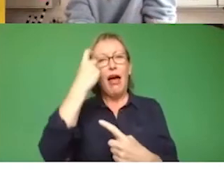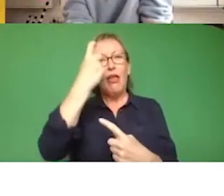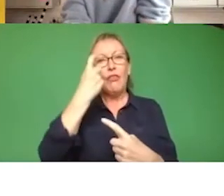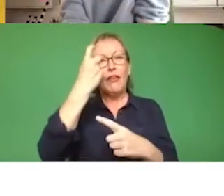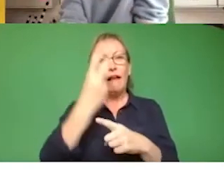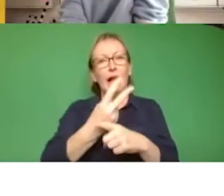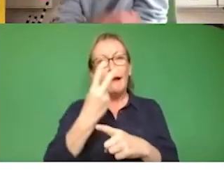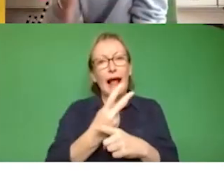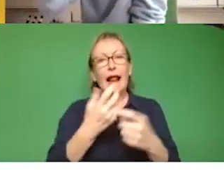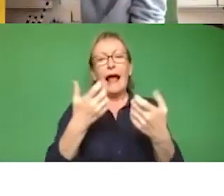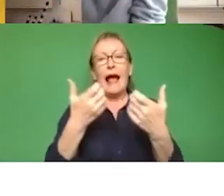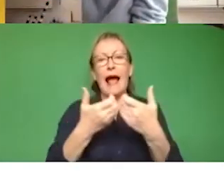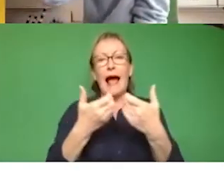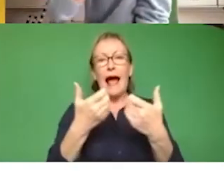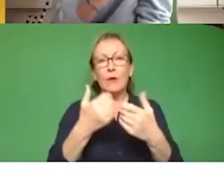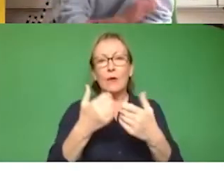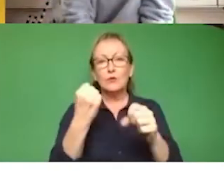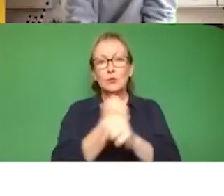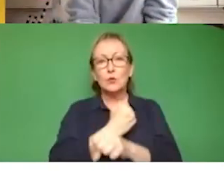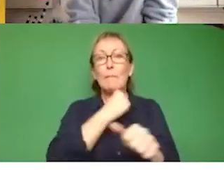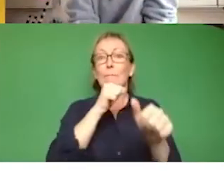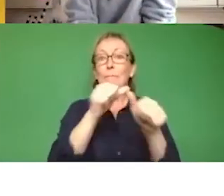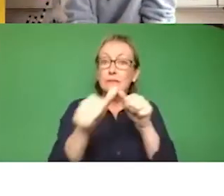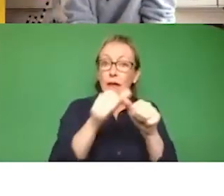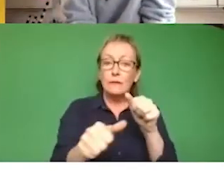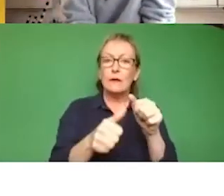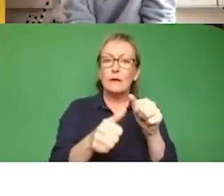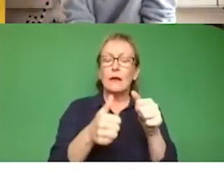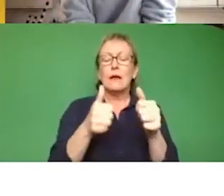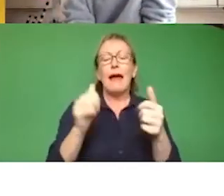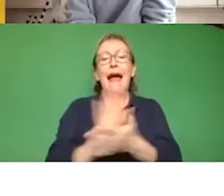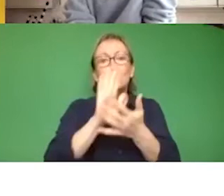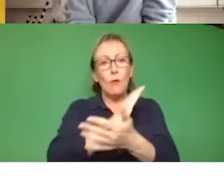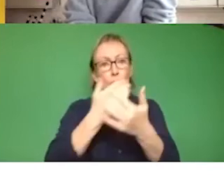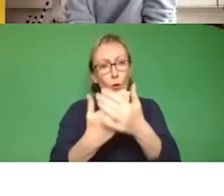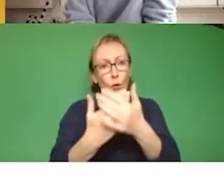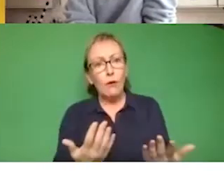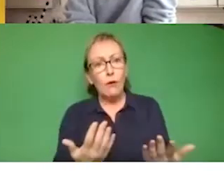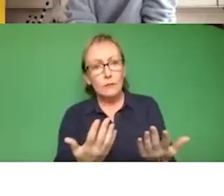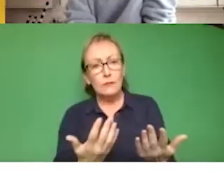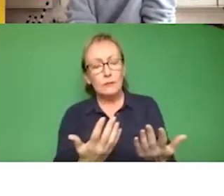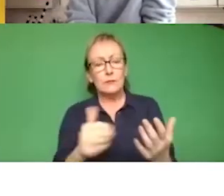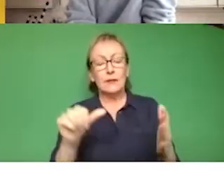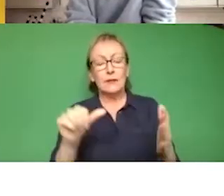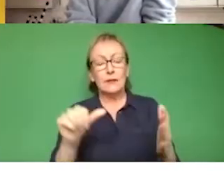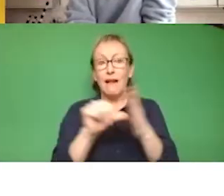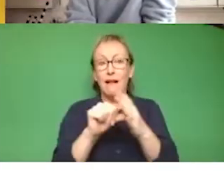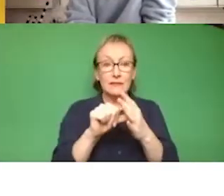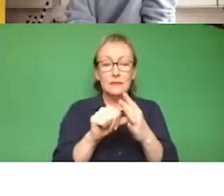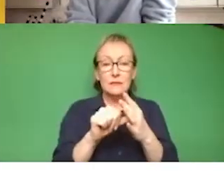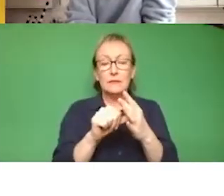how I might do things a bit better and get a bit more pleasure out of it, which is hard, very hard, and you do have